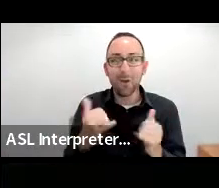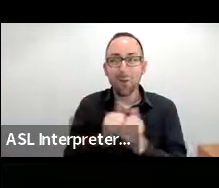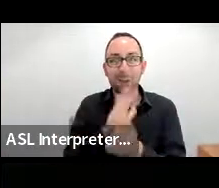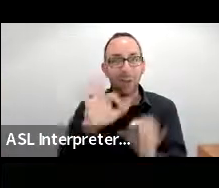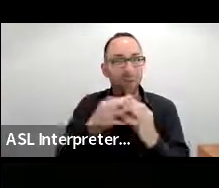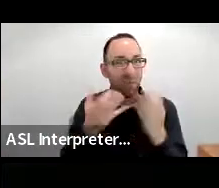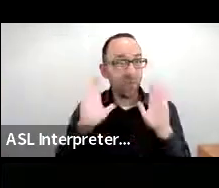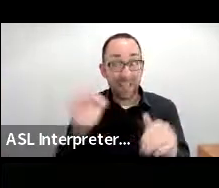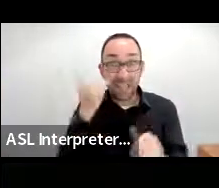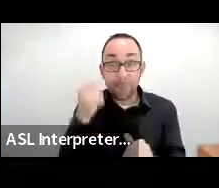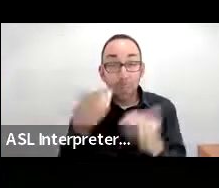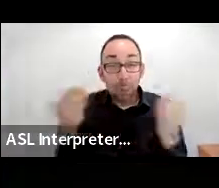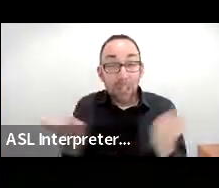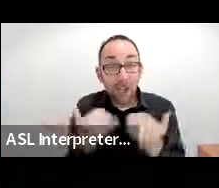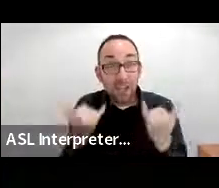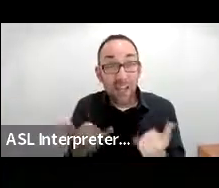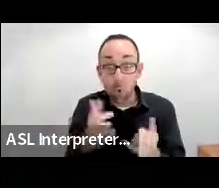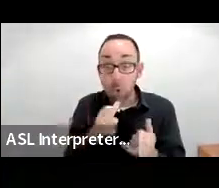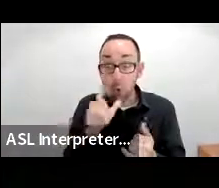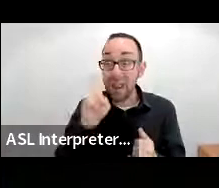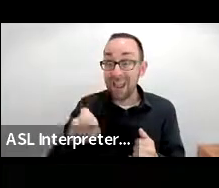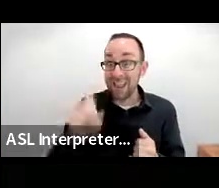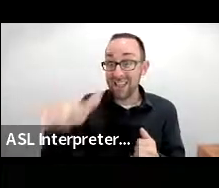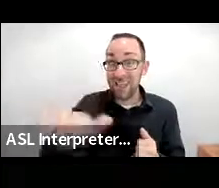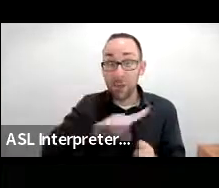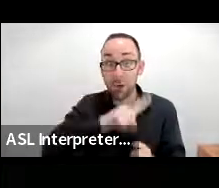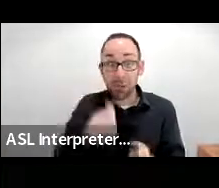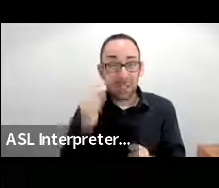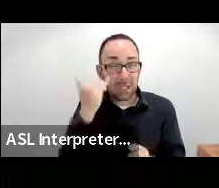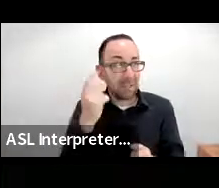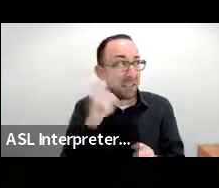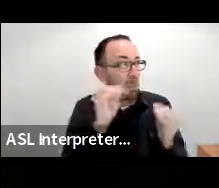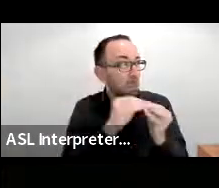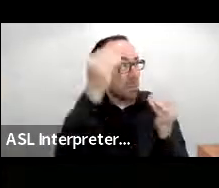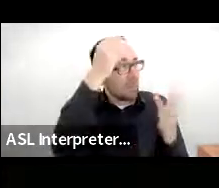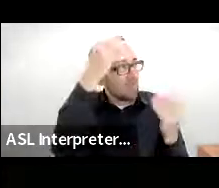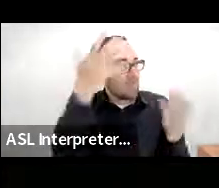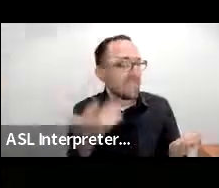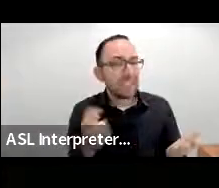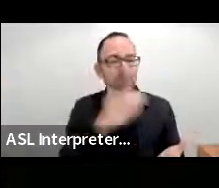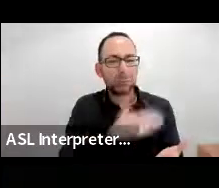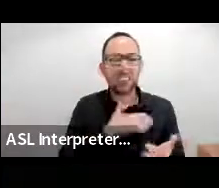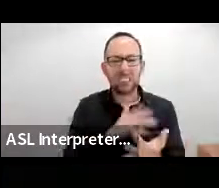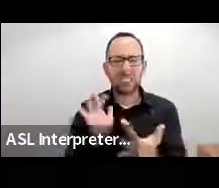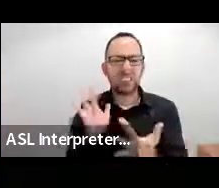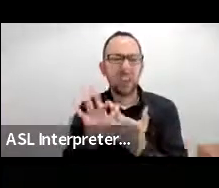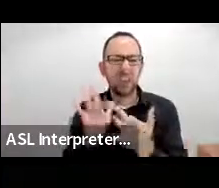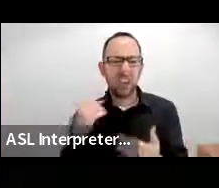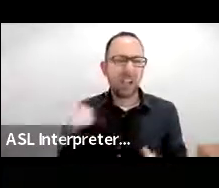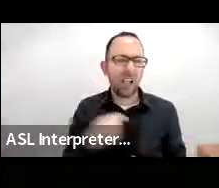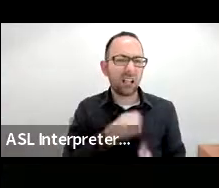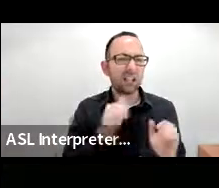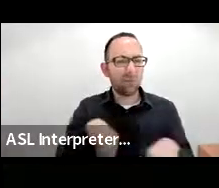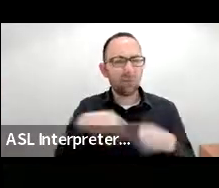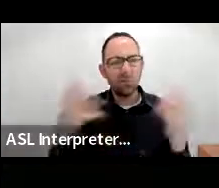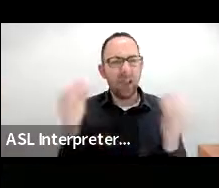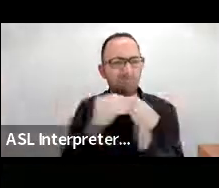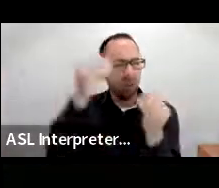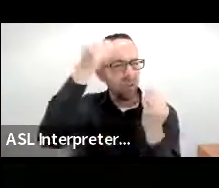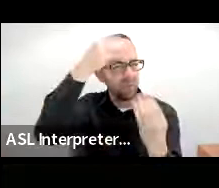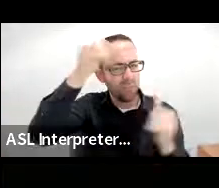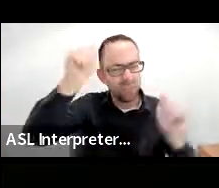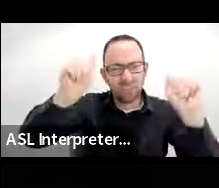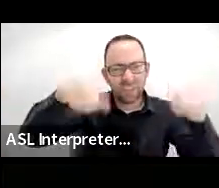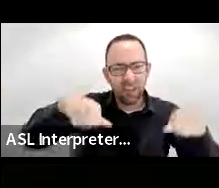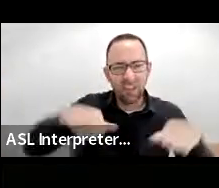with us, if you want us to provide you with more, please reach out and someone will connect you with us. Thank you.